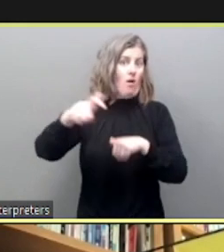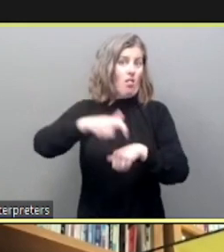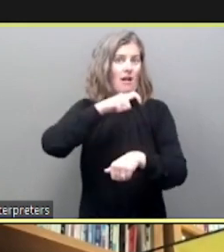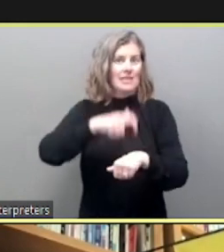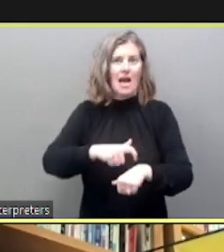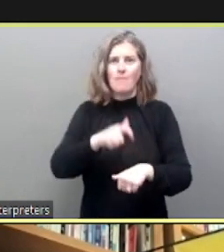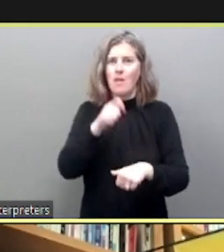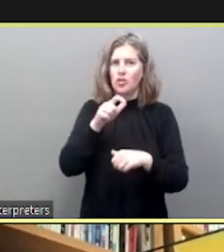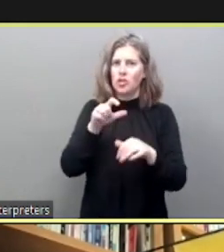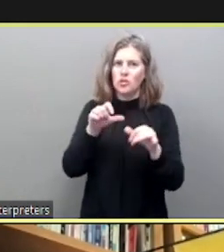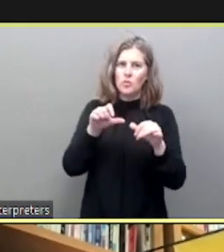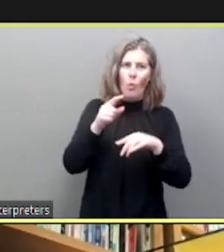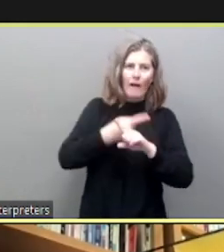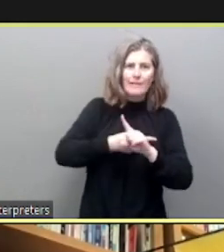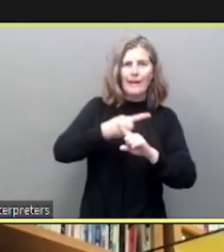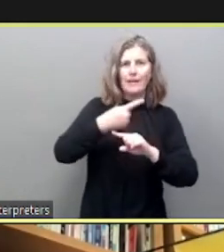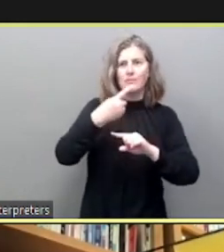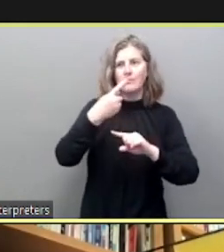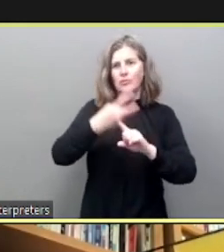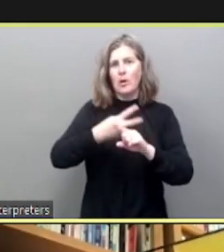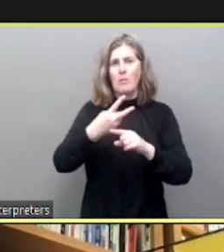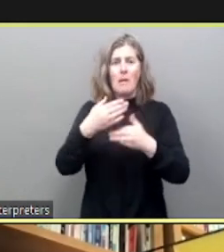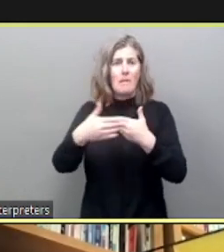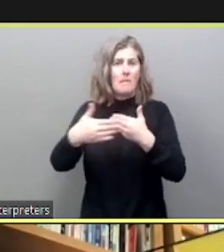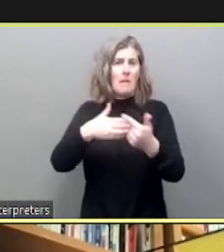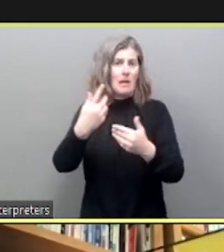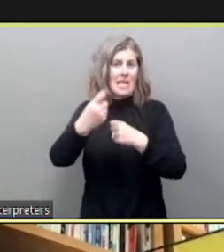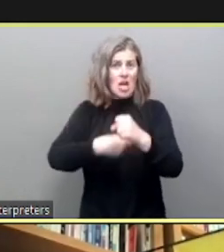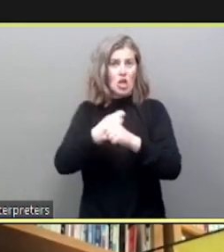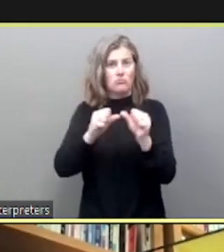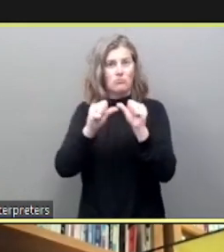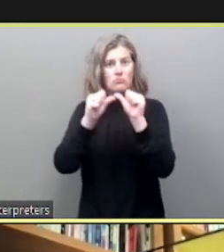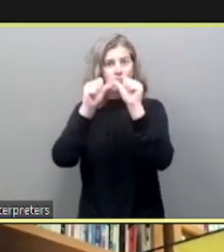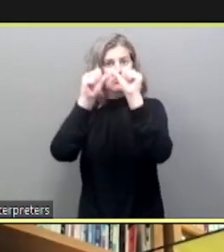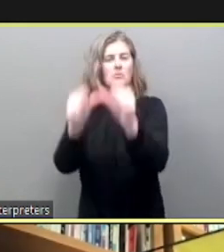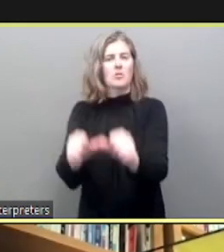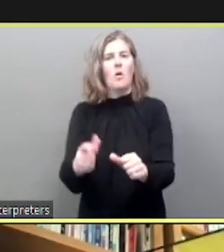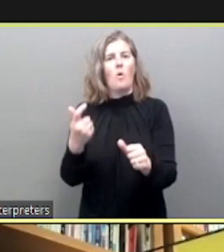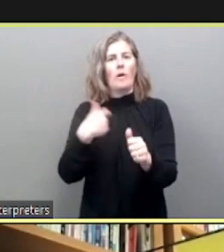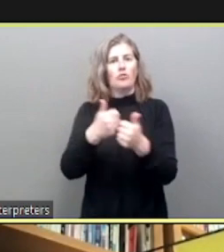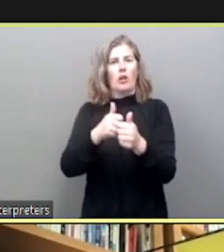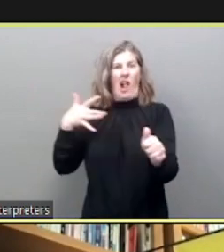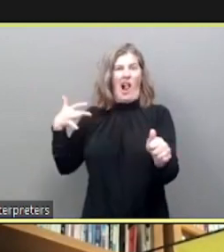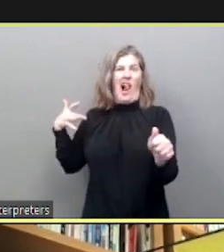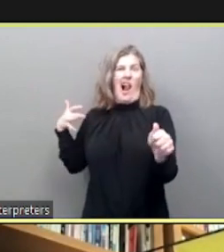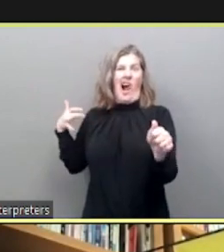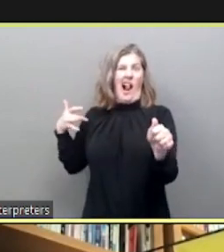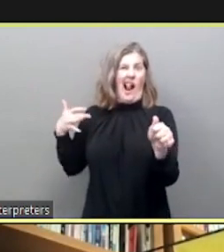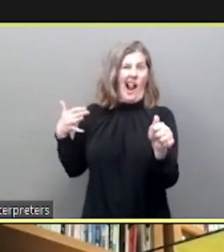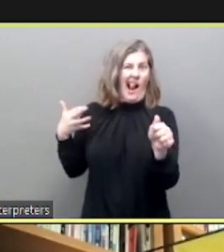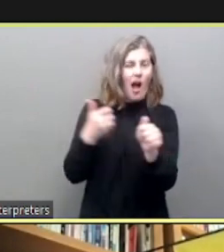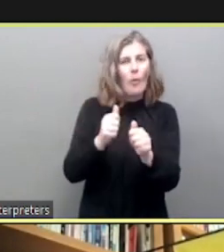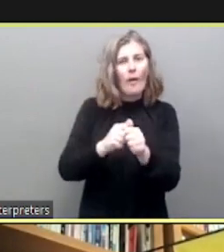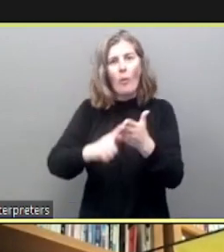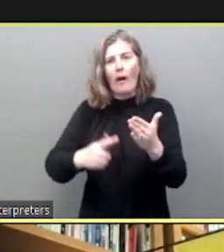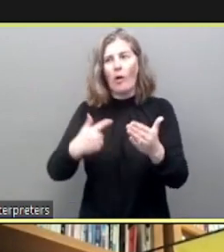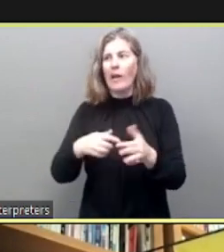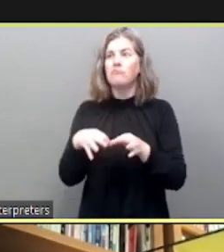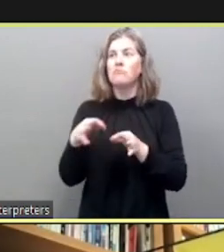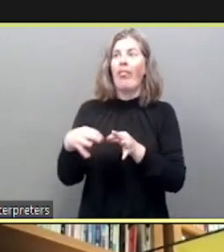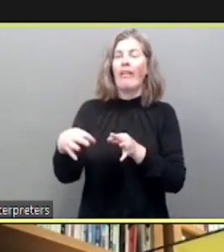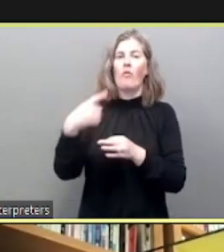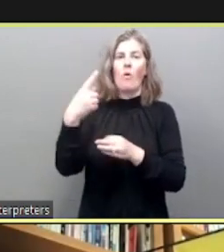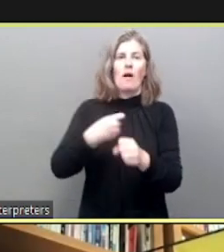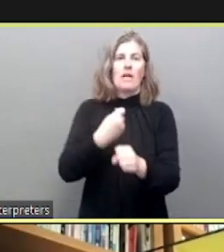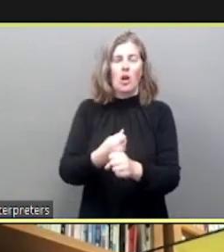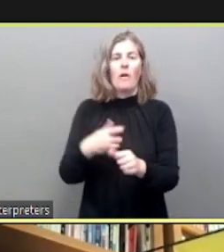measured in days or weeks or months, but even in years, as we all catch up with our needed healthcare and our needed